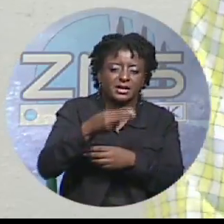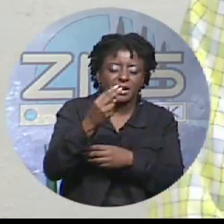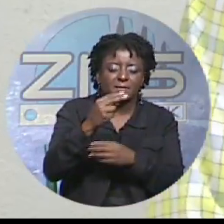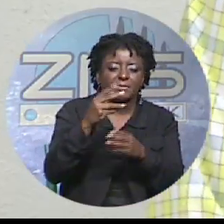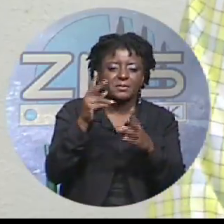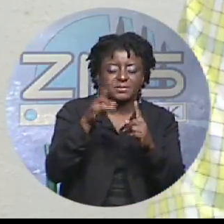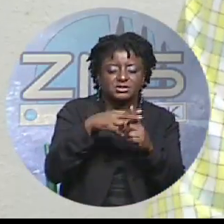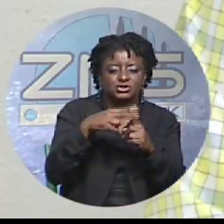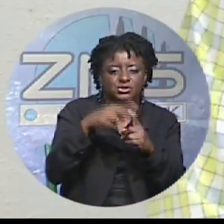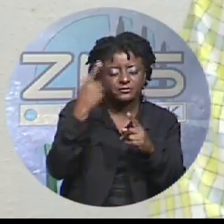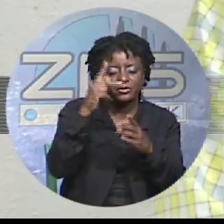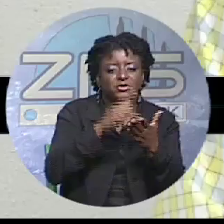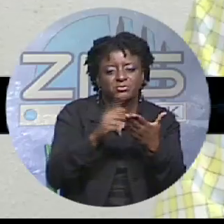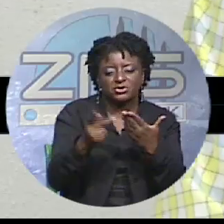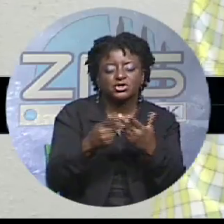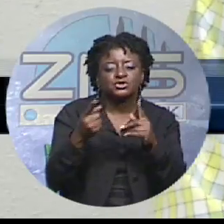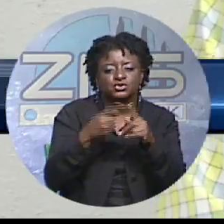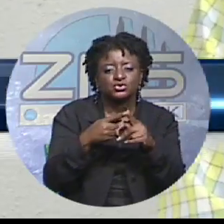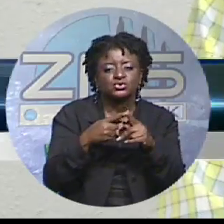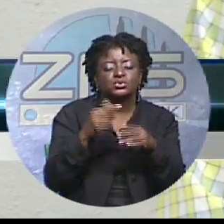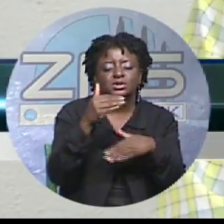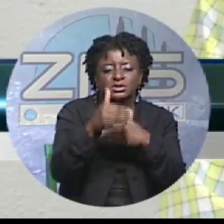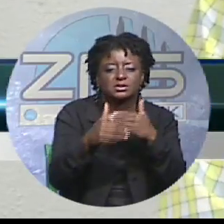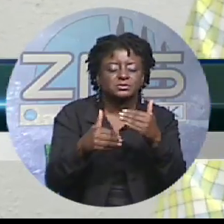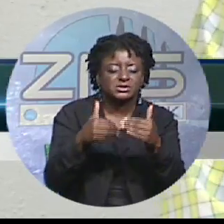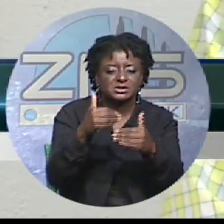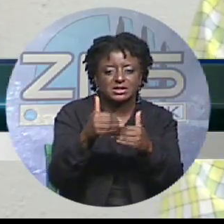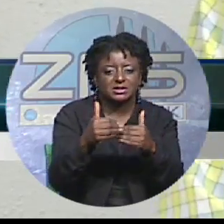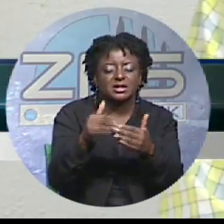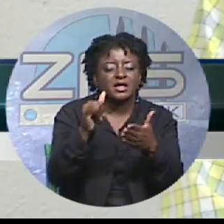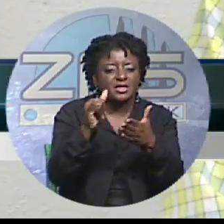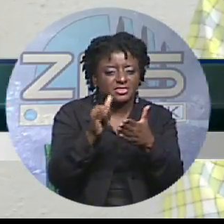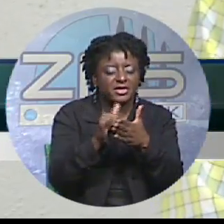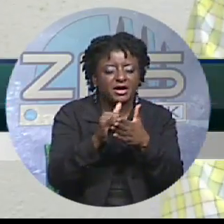That pursuit has been the intent of the government all along.